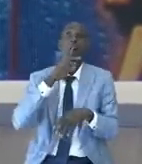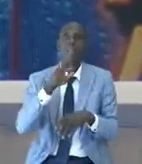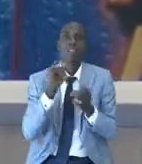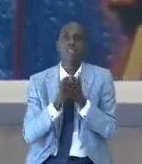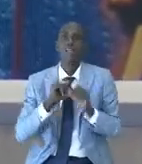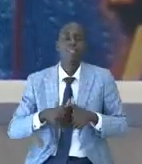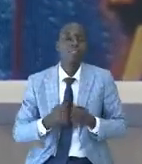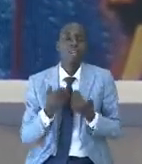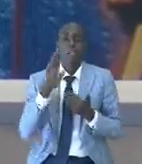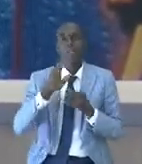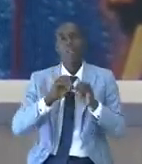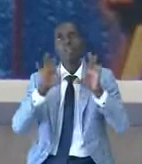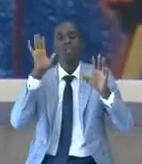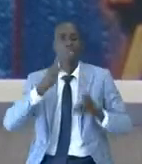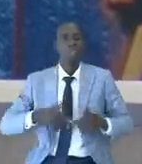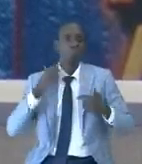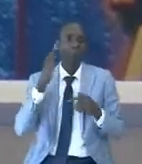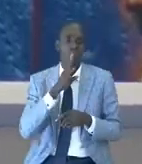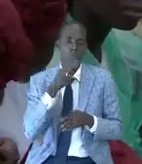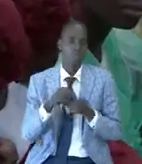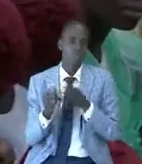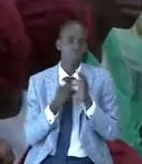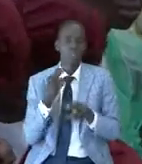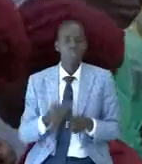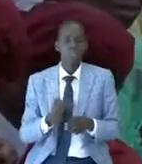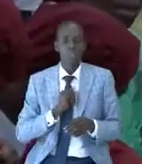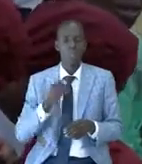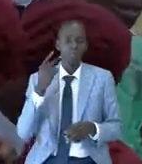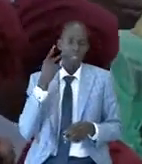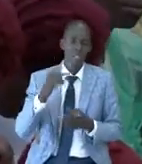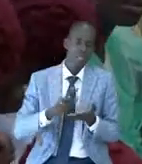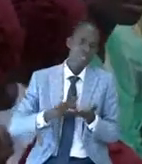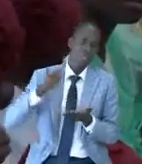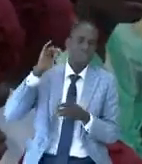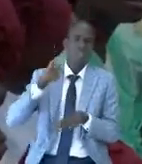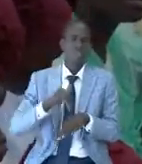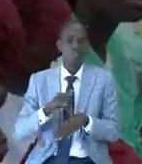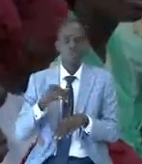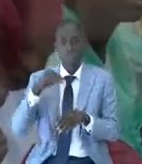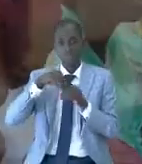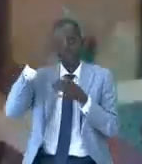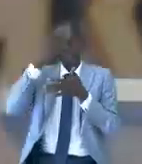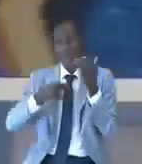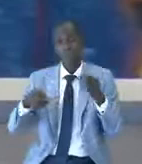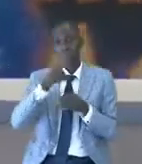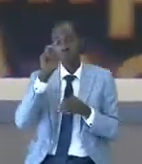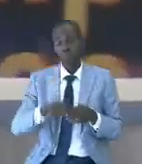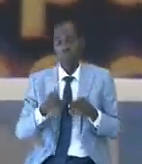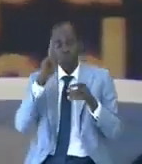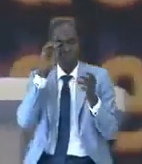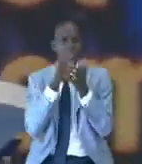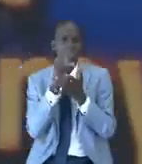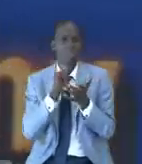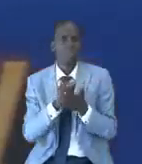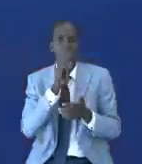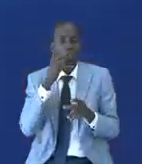life will be. I see glory in front of you. But you have to believe that. You have to believe that. It's not just because